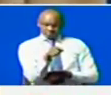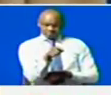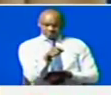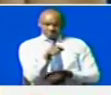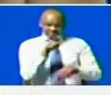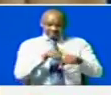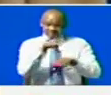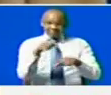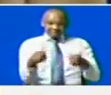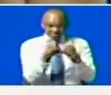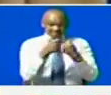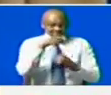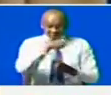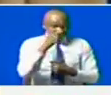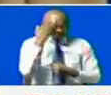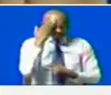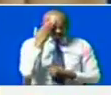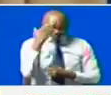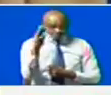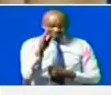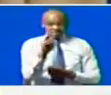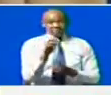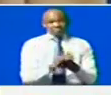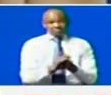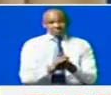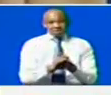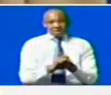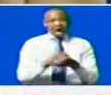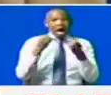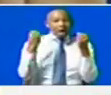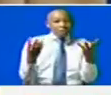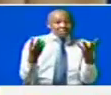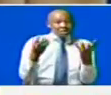they did not cite the number of votes,